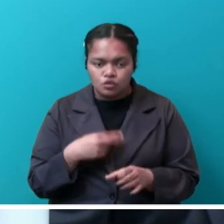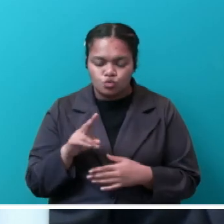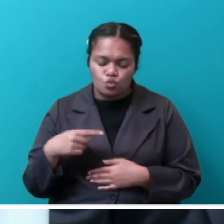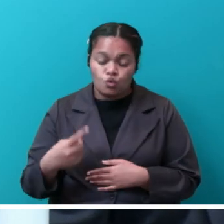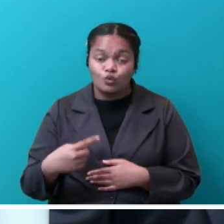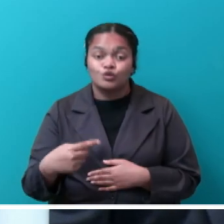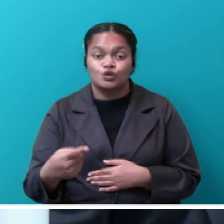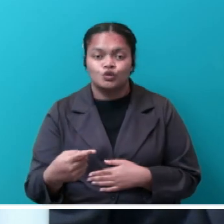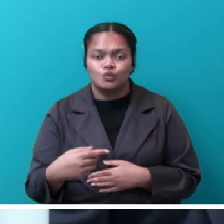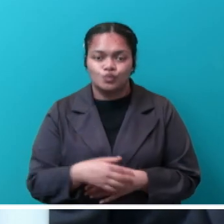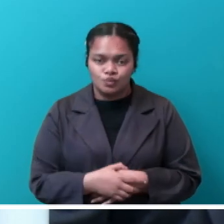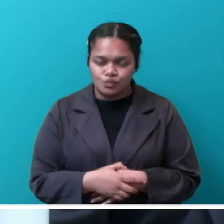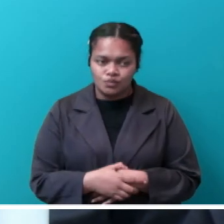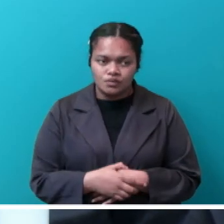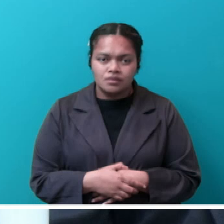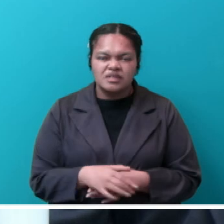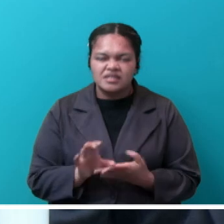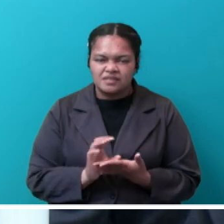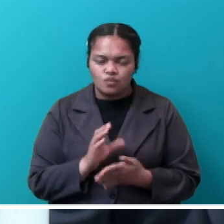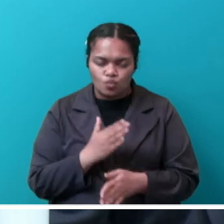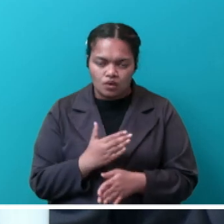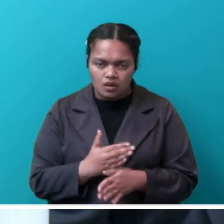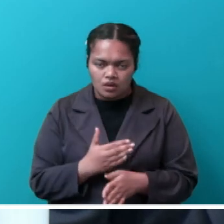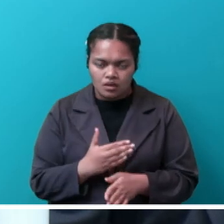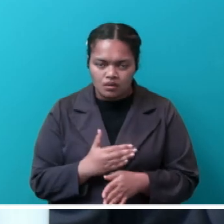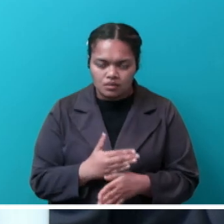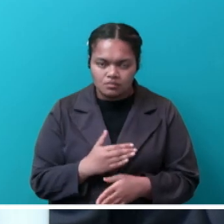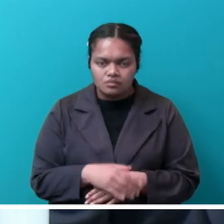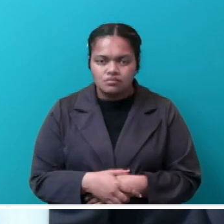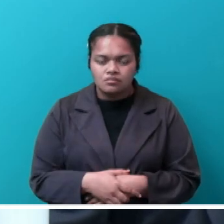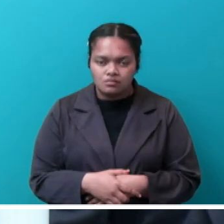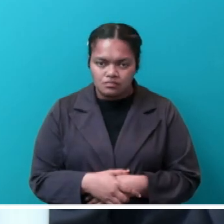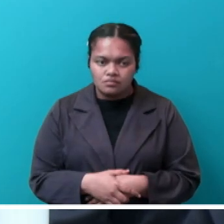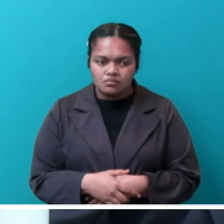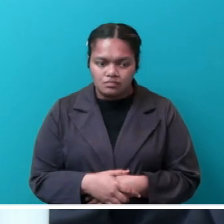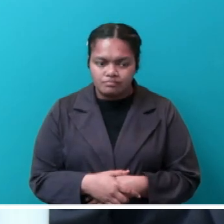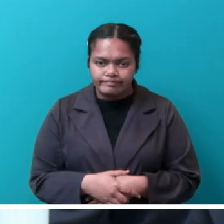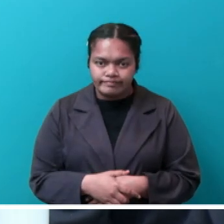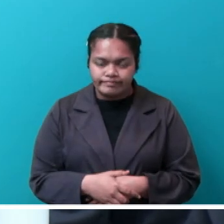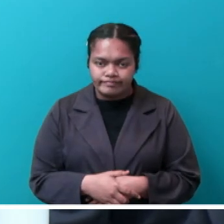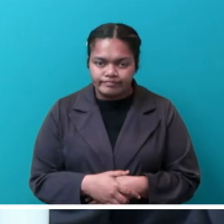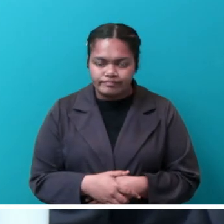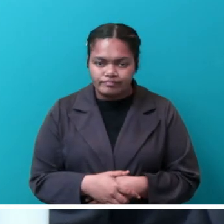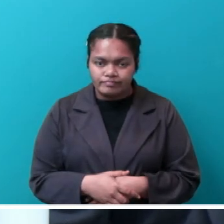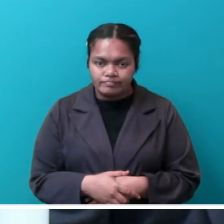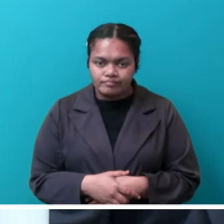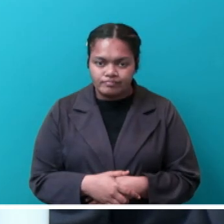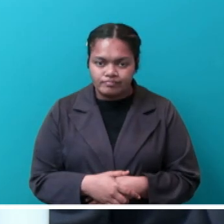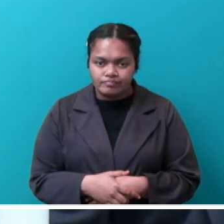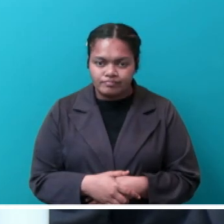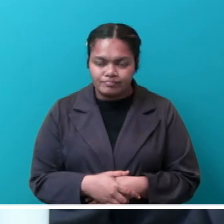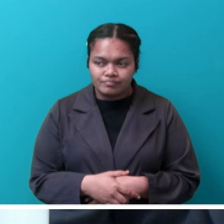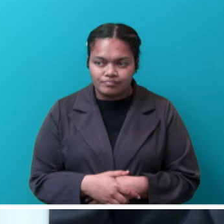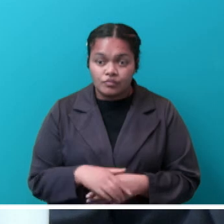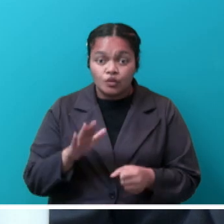essential civil works on the site. And to